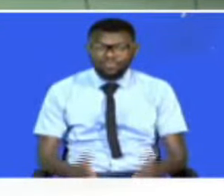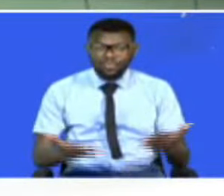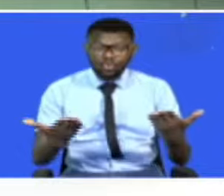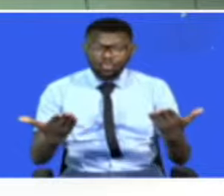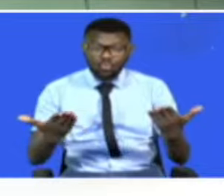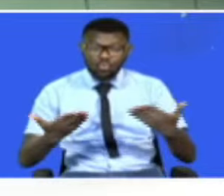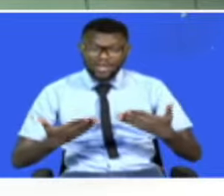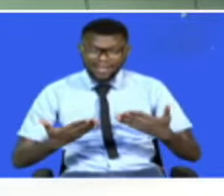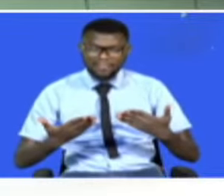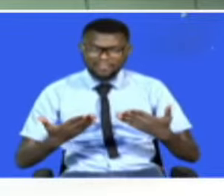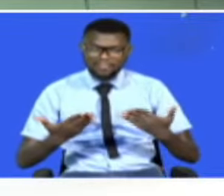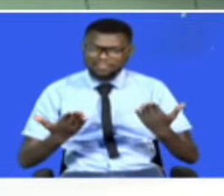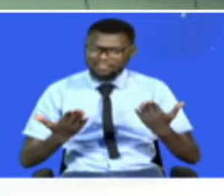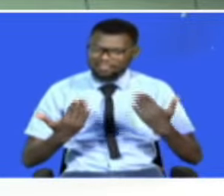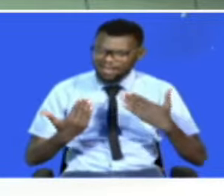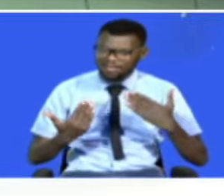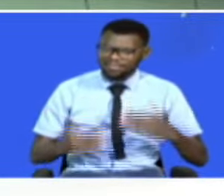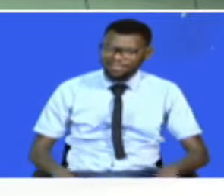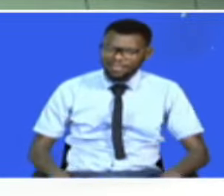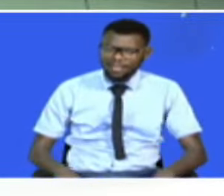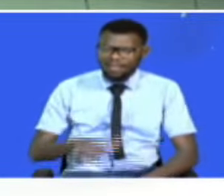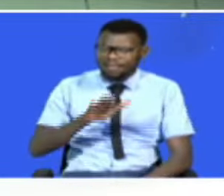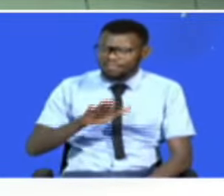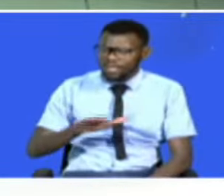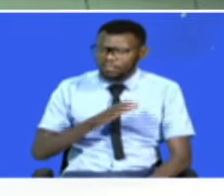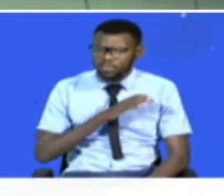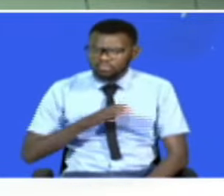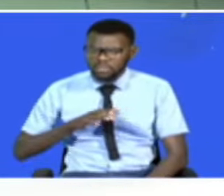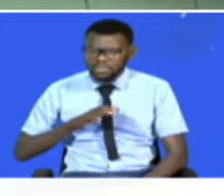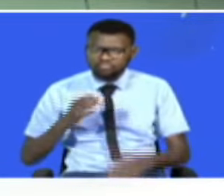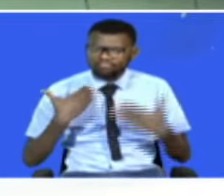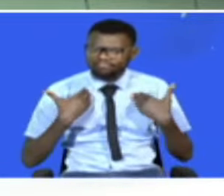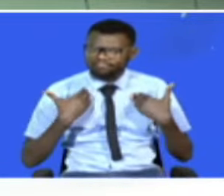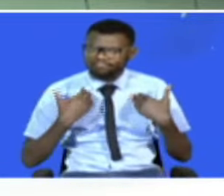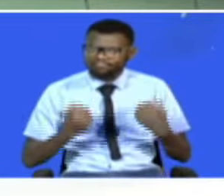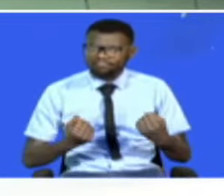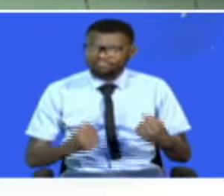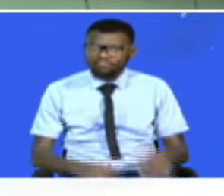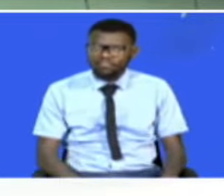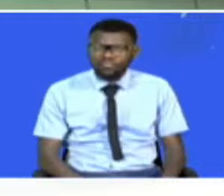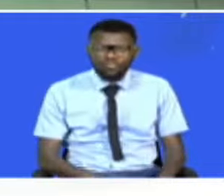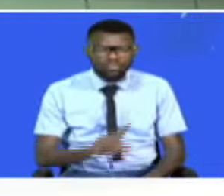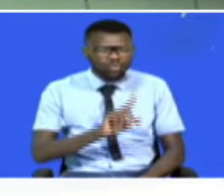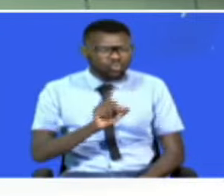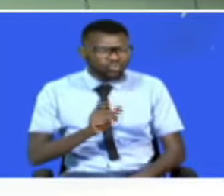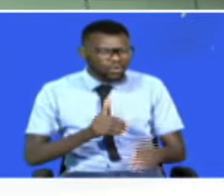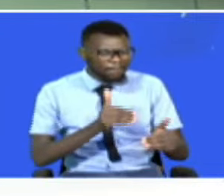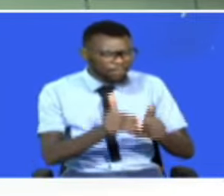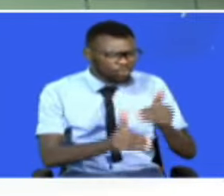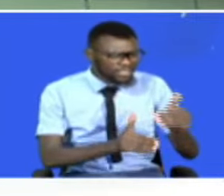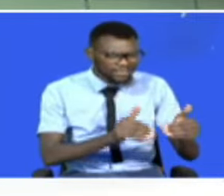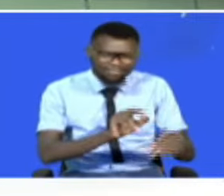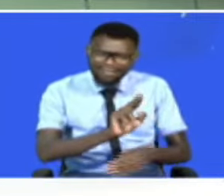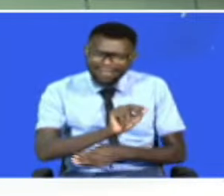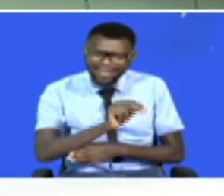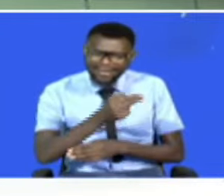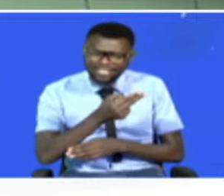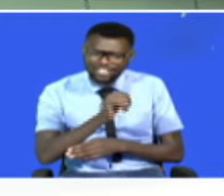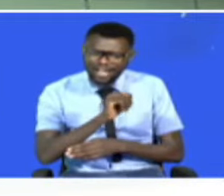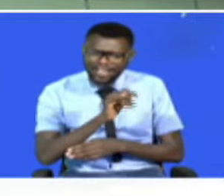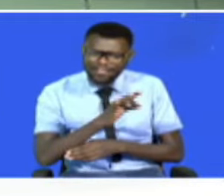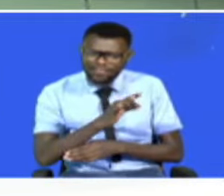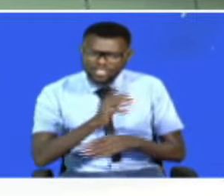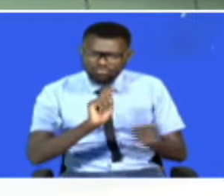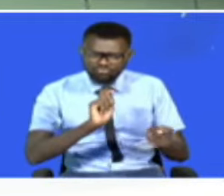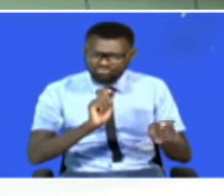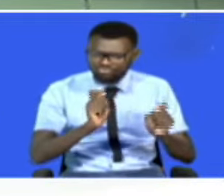Welcome back. The Parliamentary Committee on Health has poked holes into the transition process from the National Health Insurance Fund